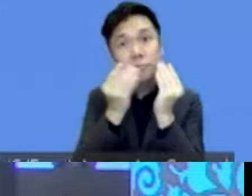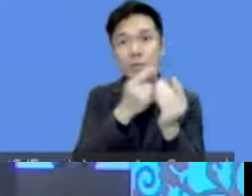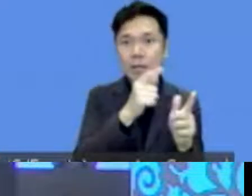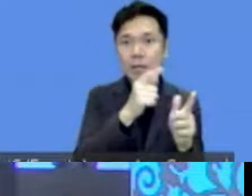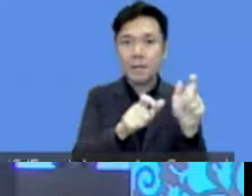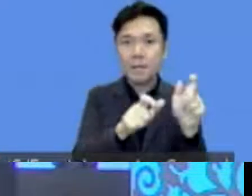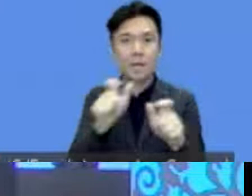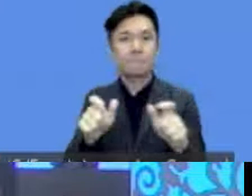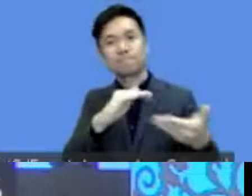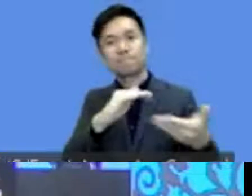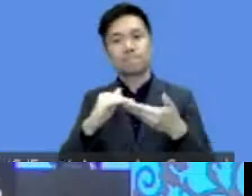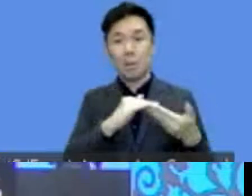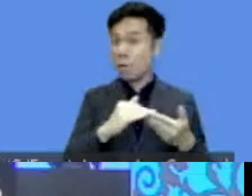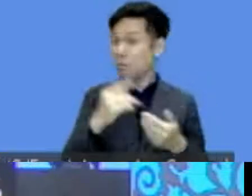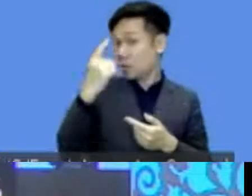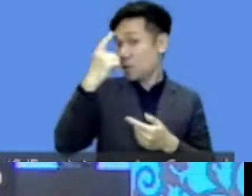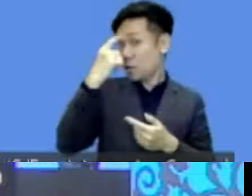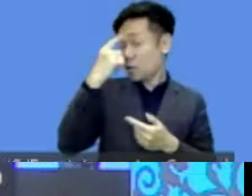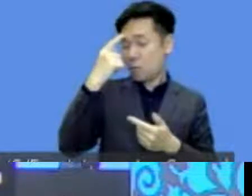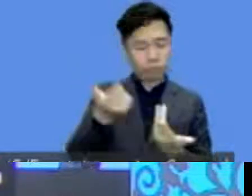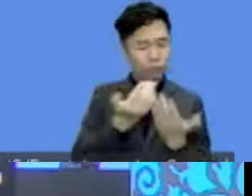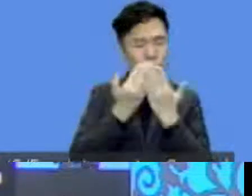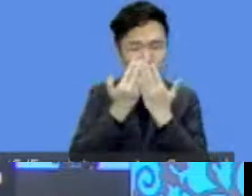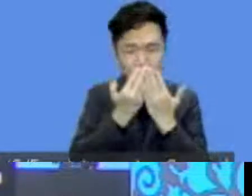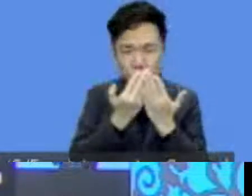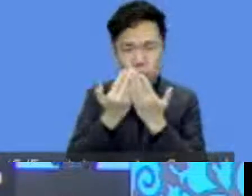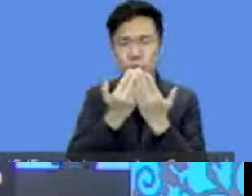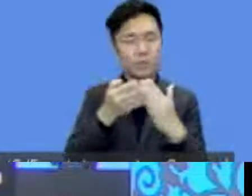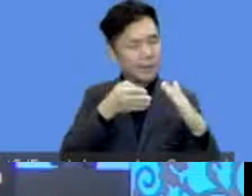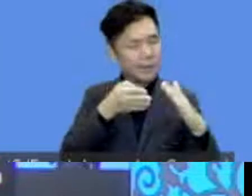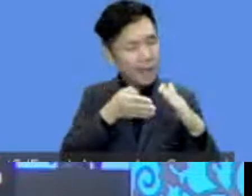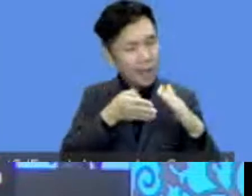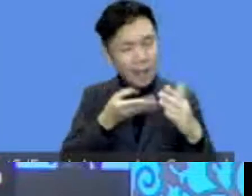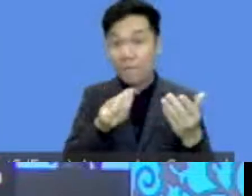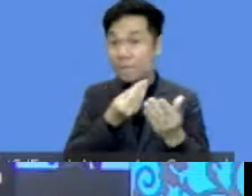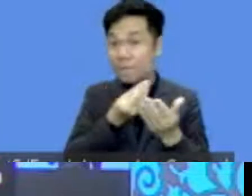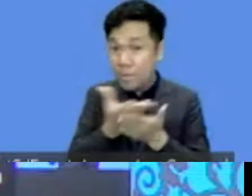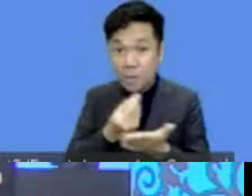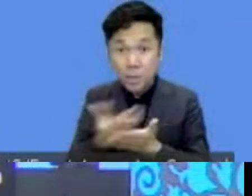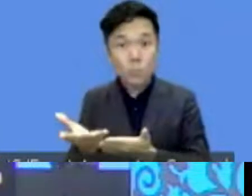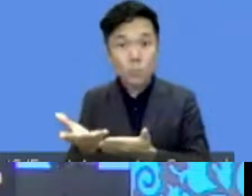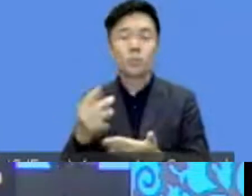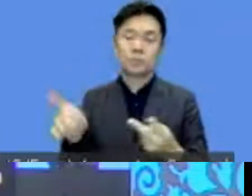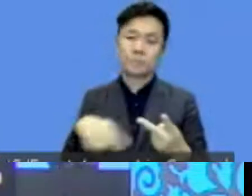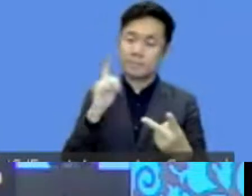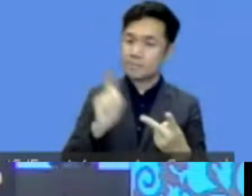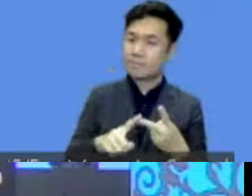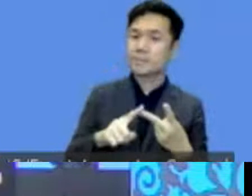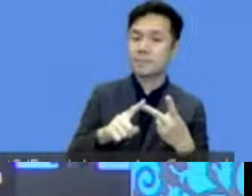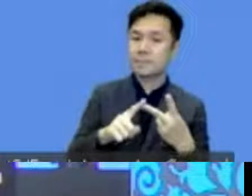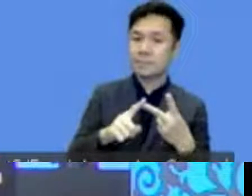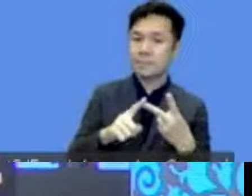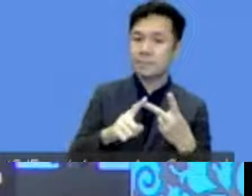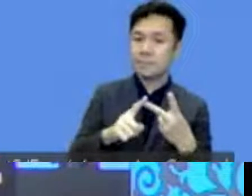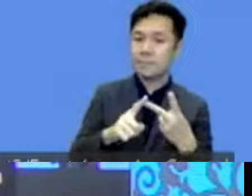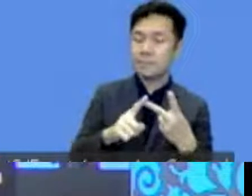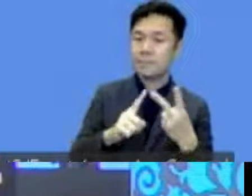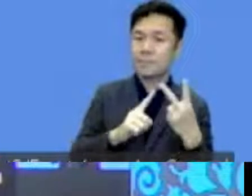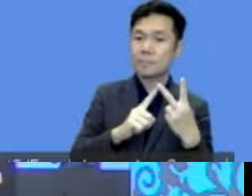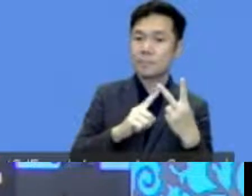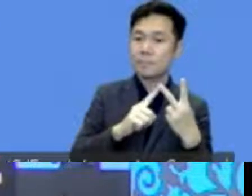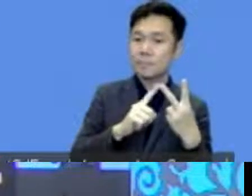to highlight the importance of access to information and to give